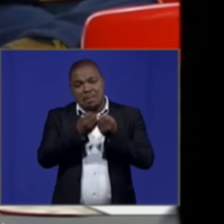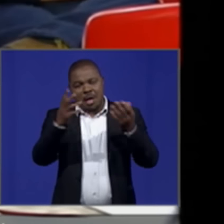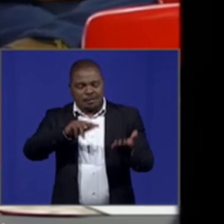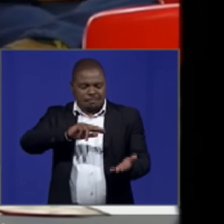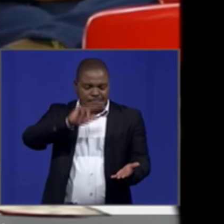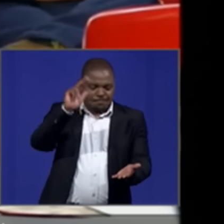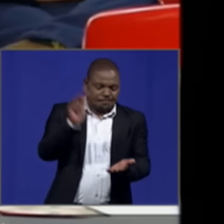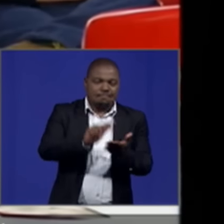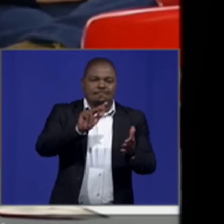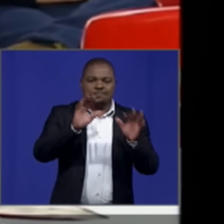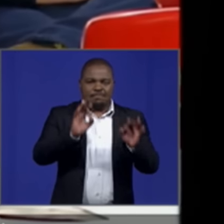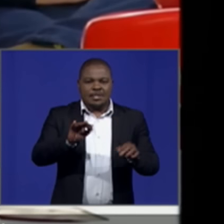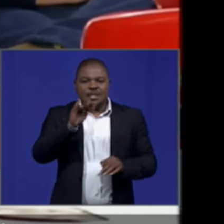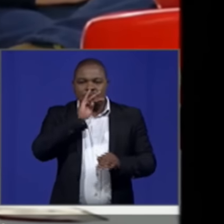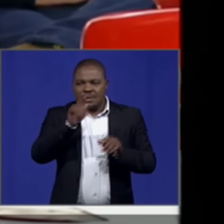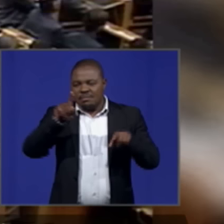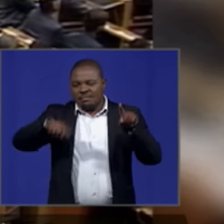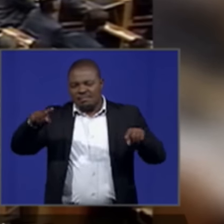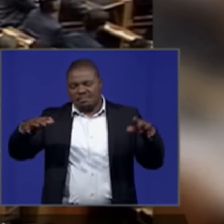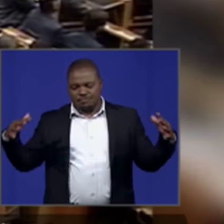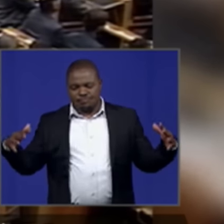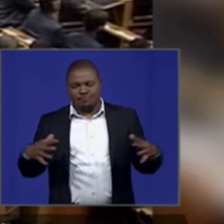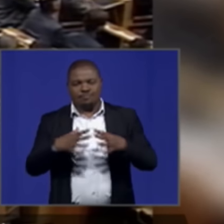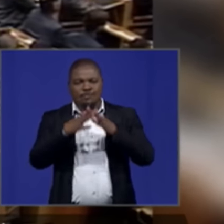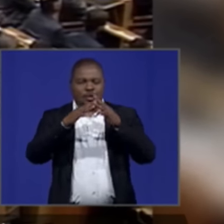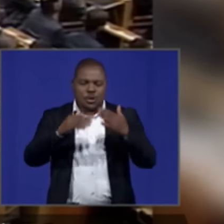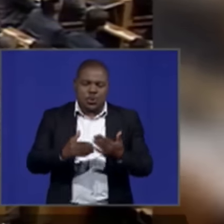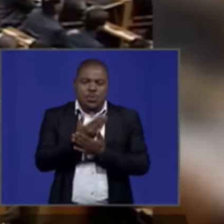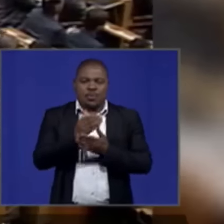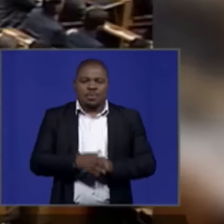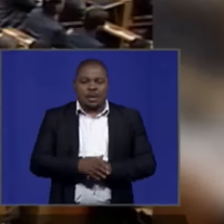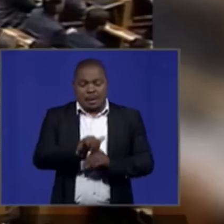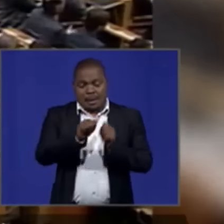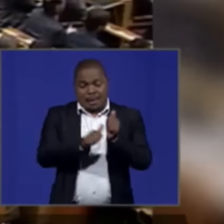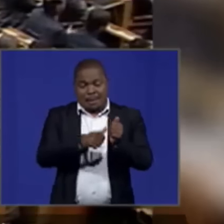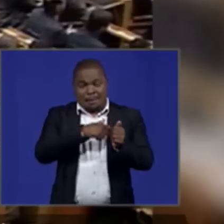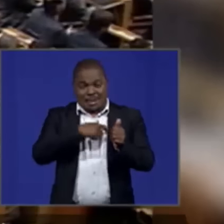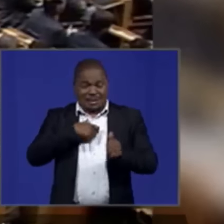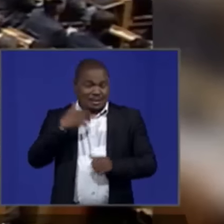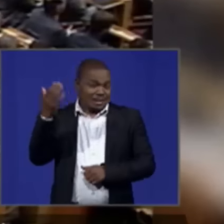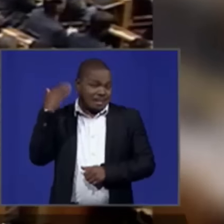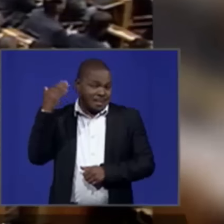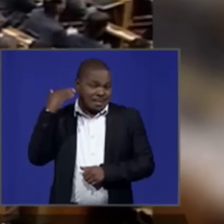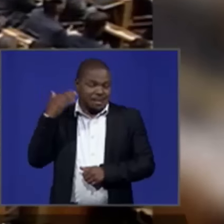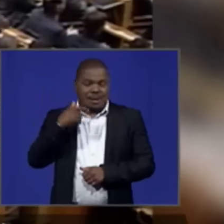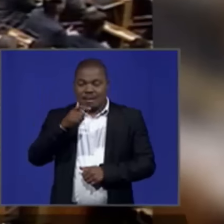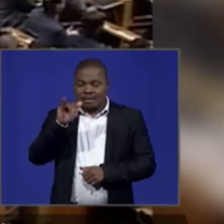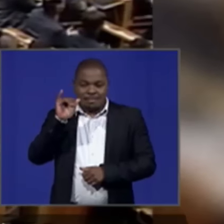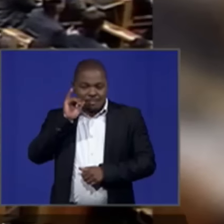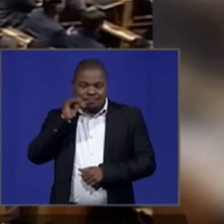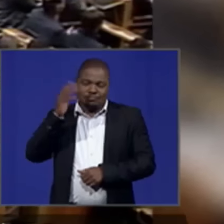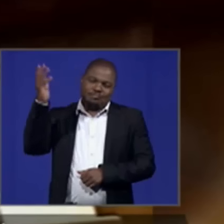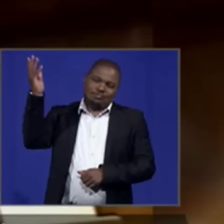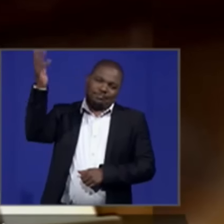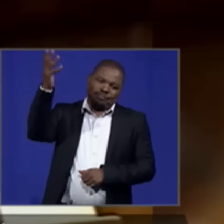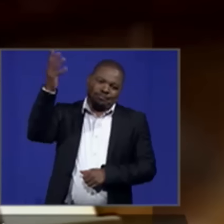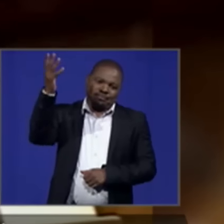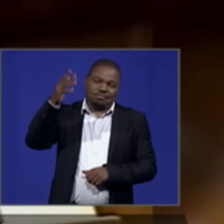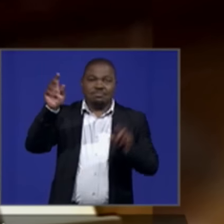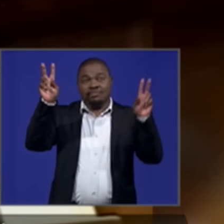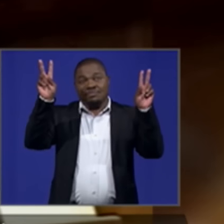supa kitlano le ntšhwafatso. Motlatsa mopresidente wa paka eo Thabo Mbeki o na bua ka ga motsi o mo puong ya gagwe